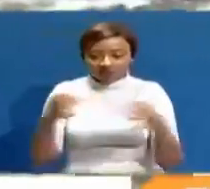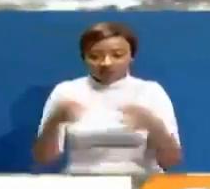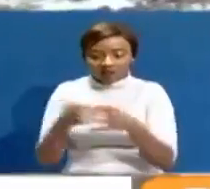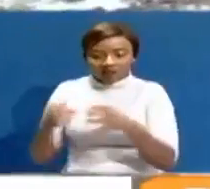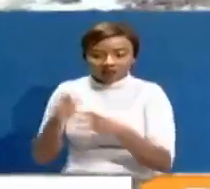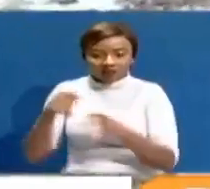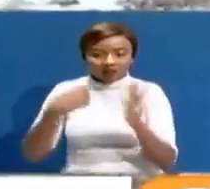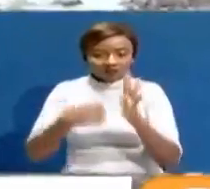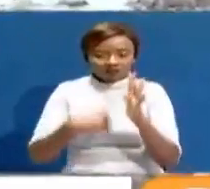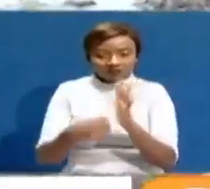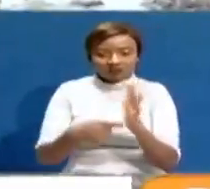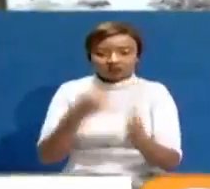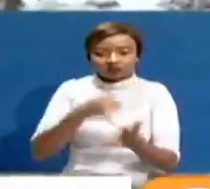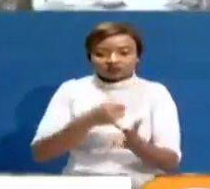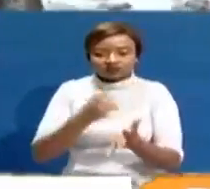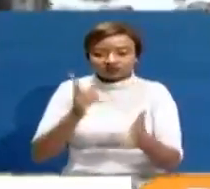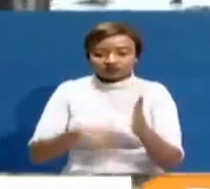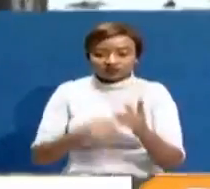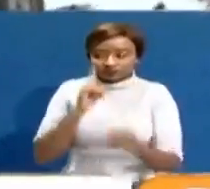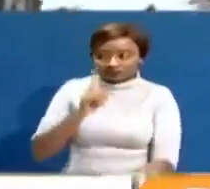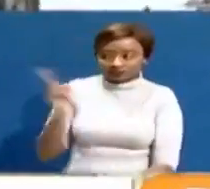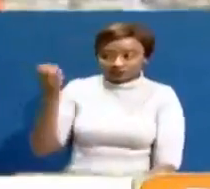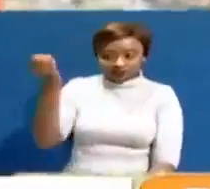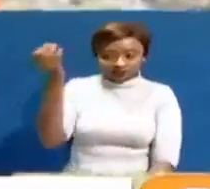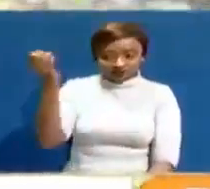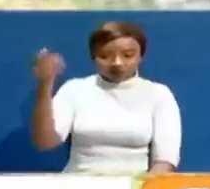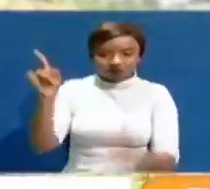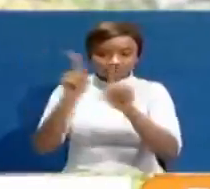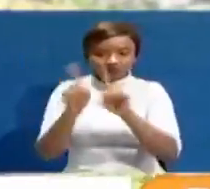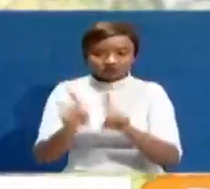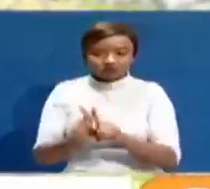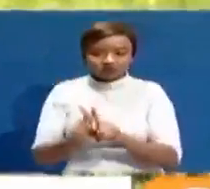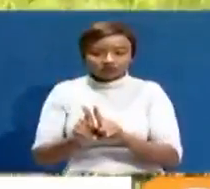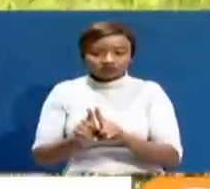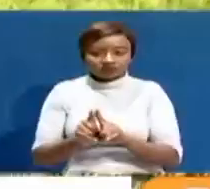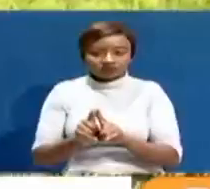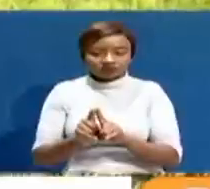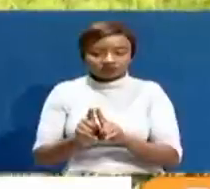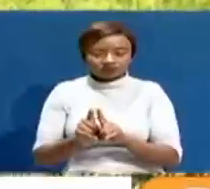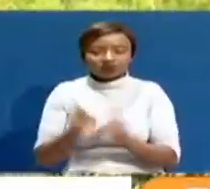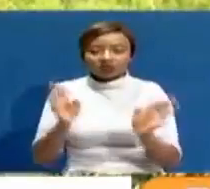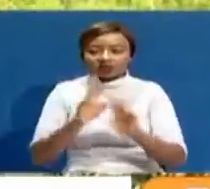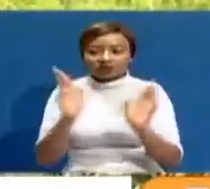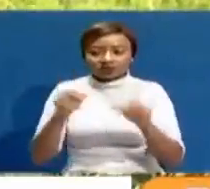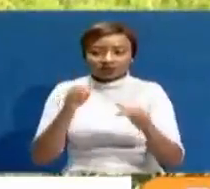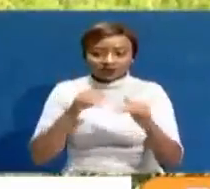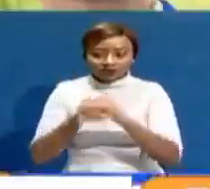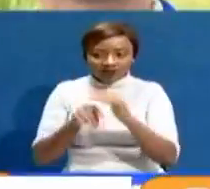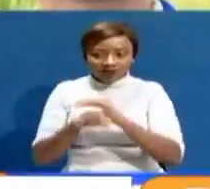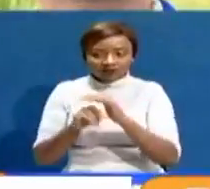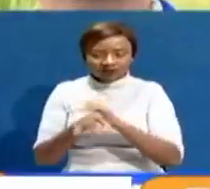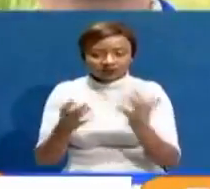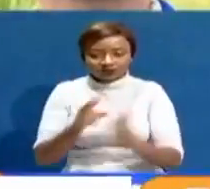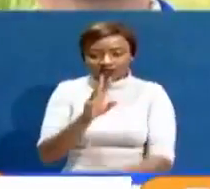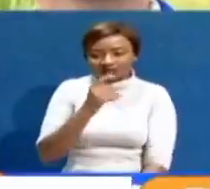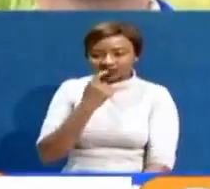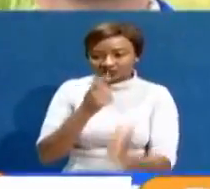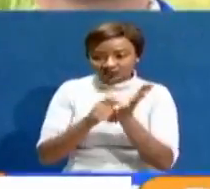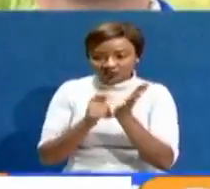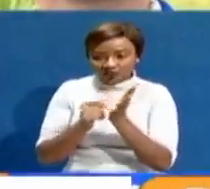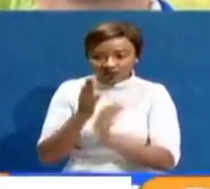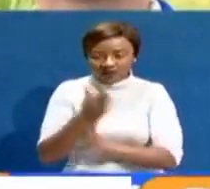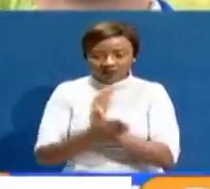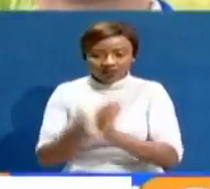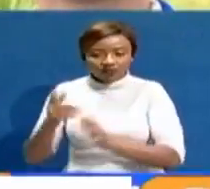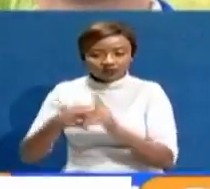The machines, which include tractors and combine harvesters, will be available for sale to farmers in the Mwea irrigation scheme. That's the first phase we've started